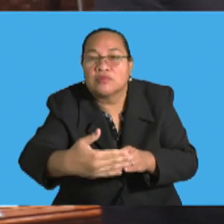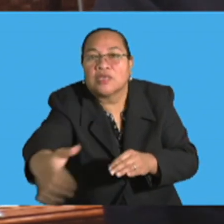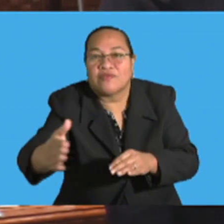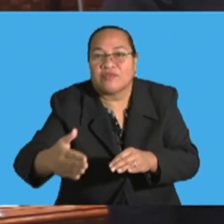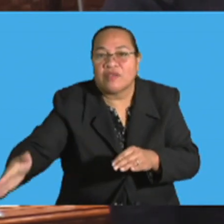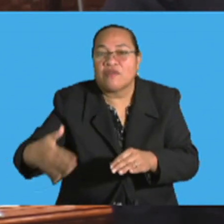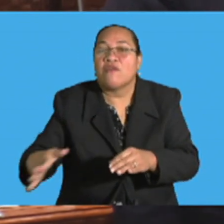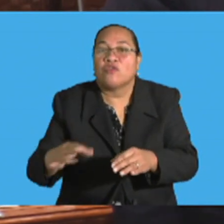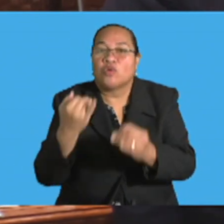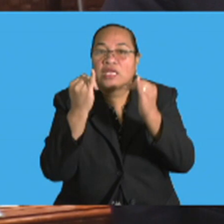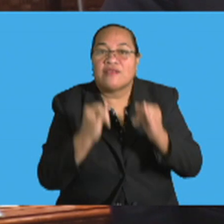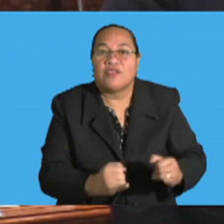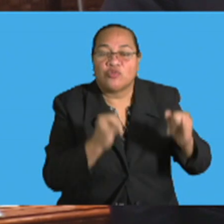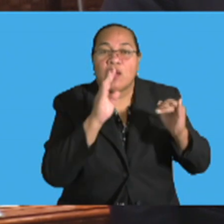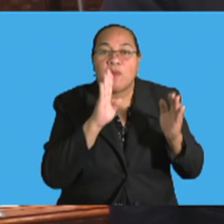companies.